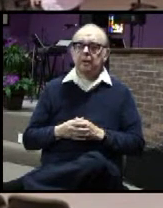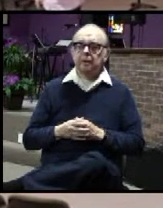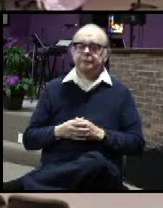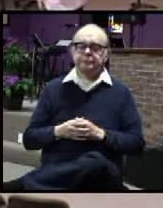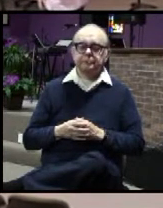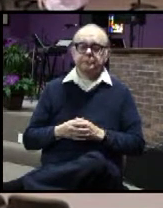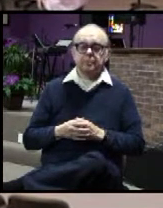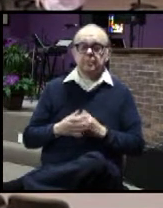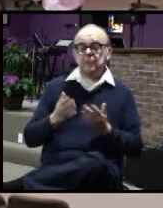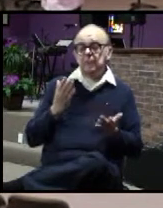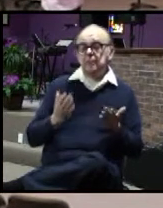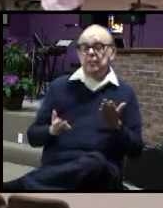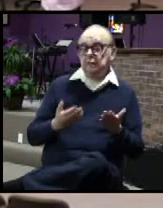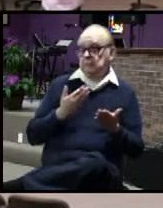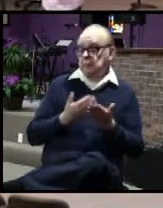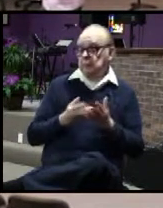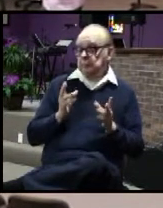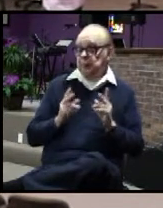Maybe they're good people.